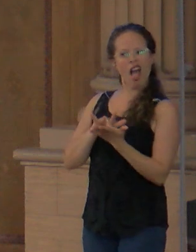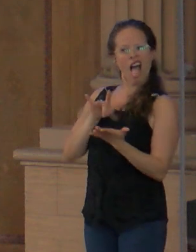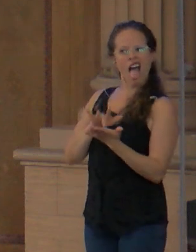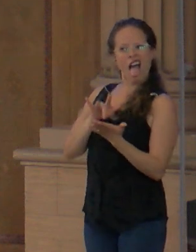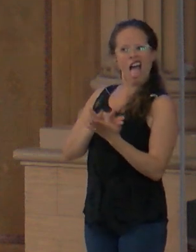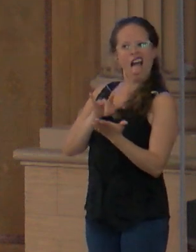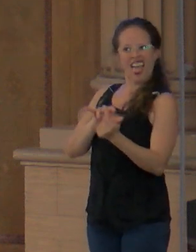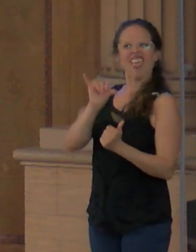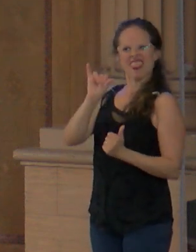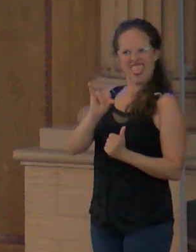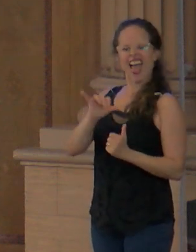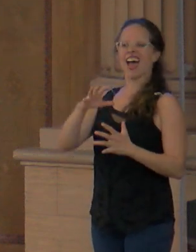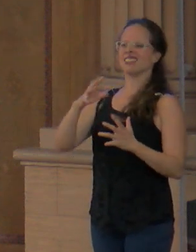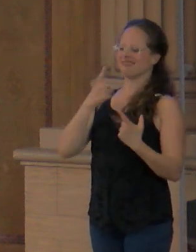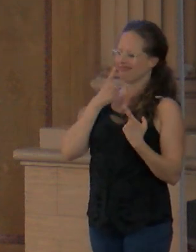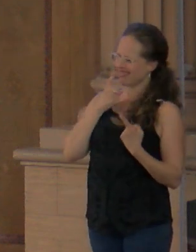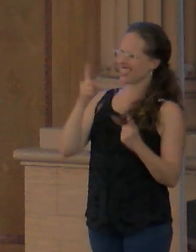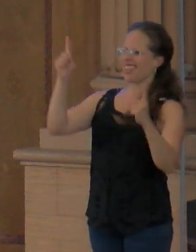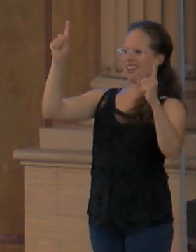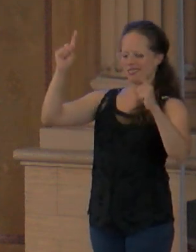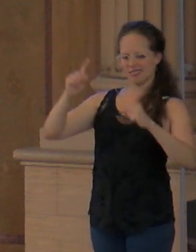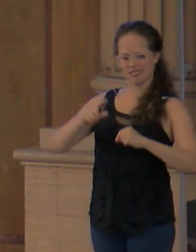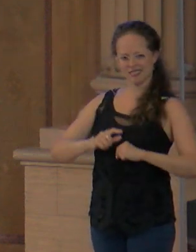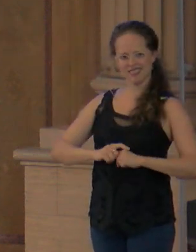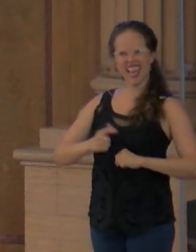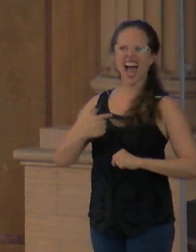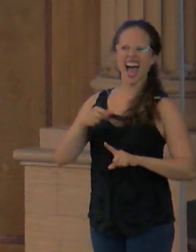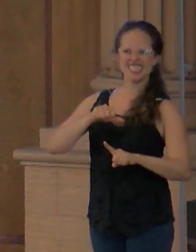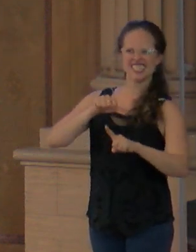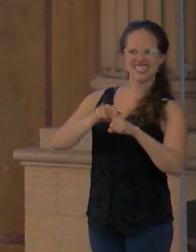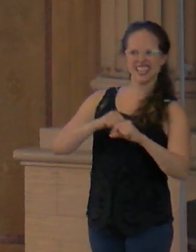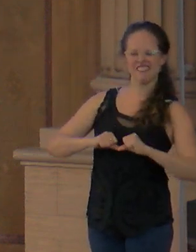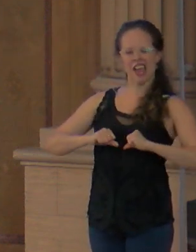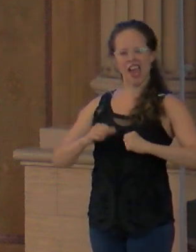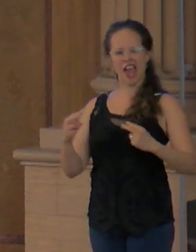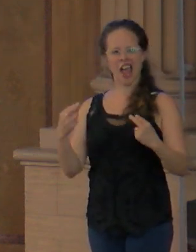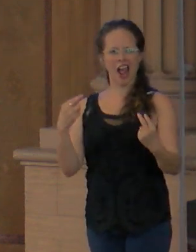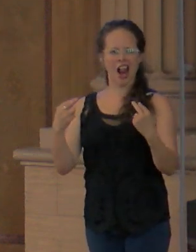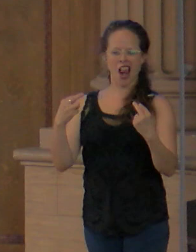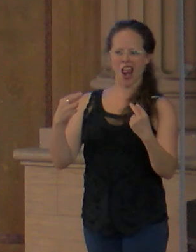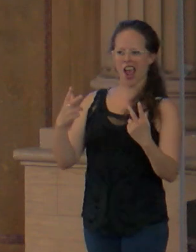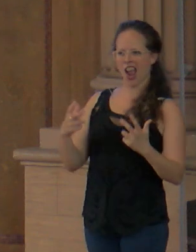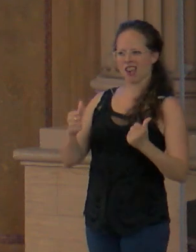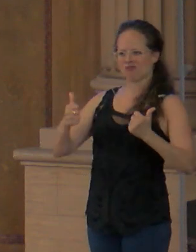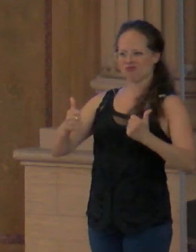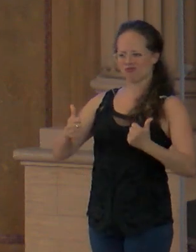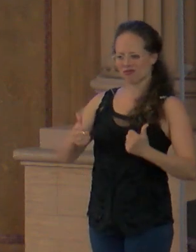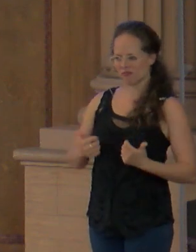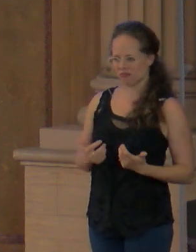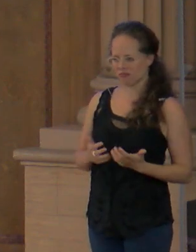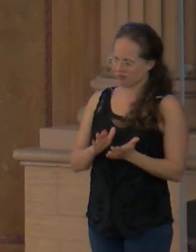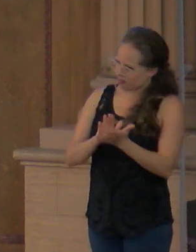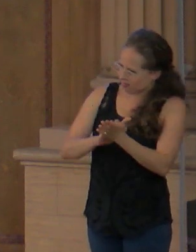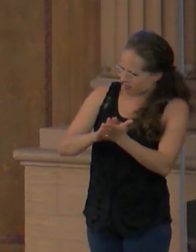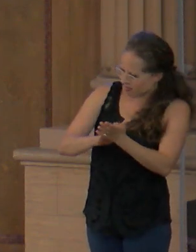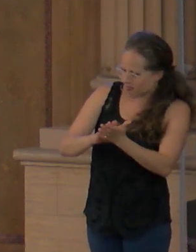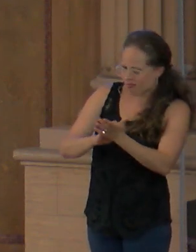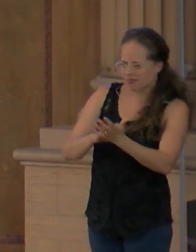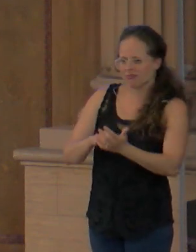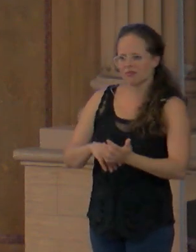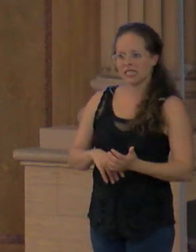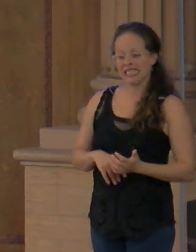yourself to be the shrewd one who deceived someone with a dishonest set of weights, well played. Well done, you won the